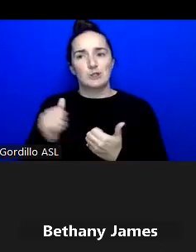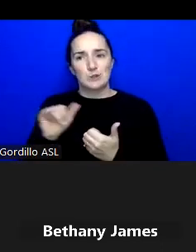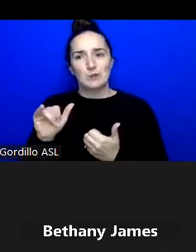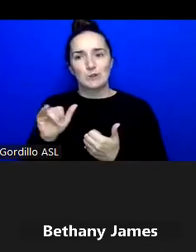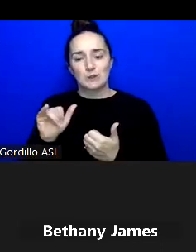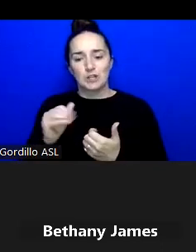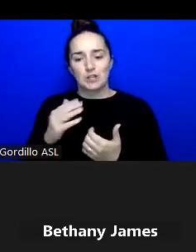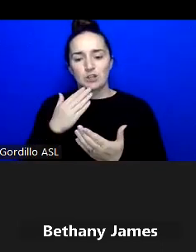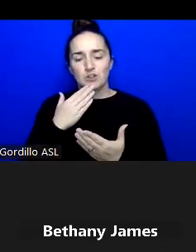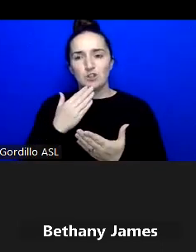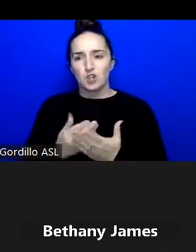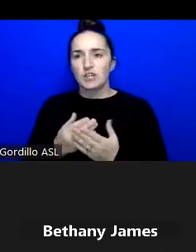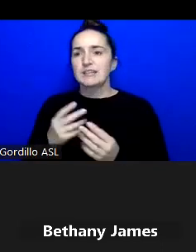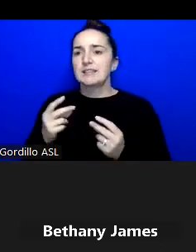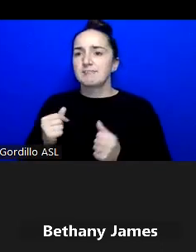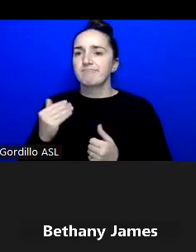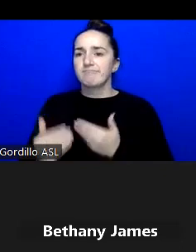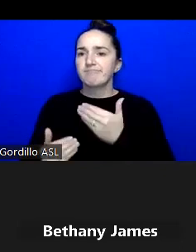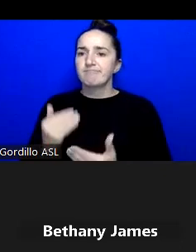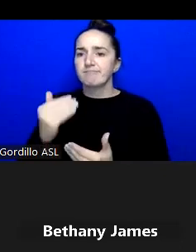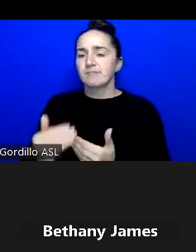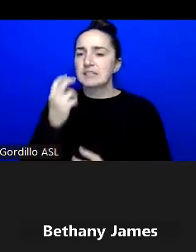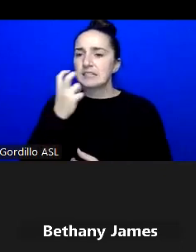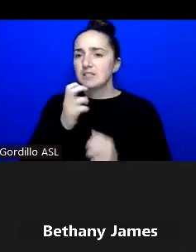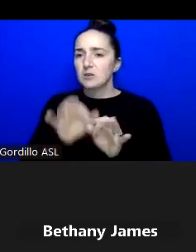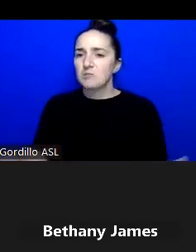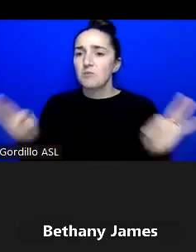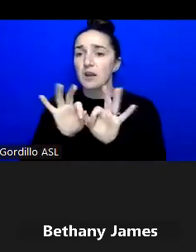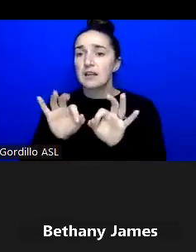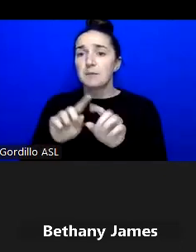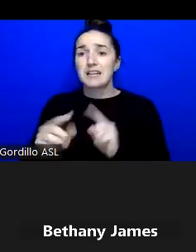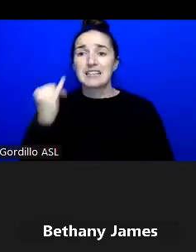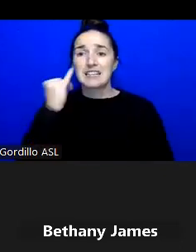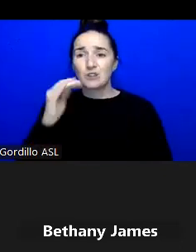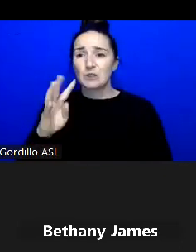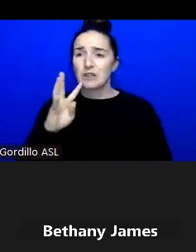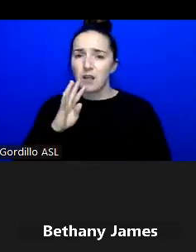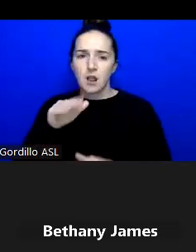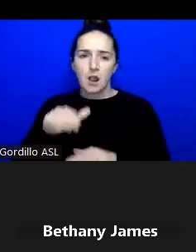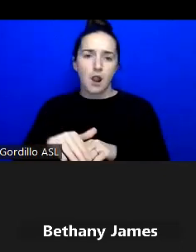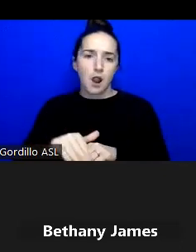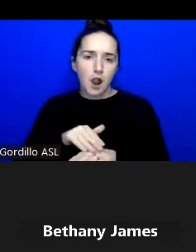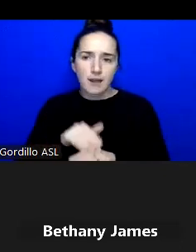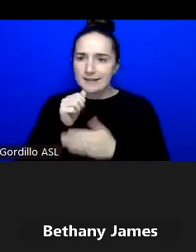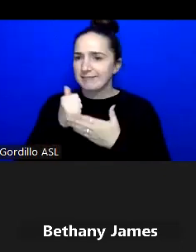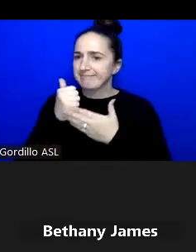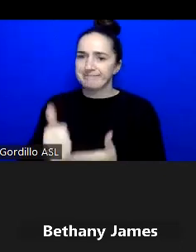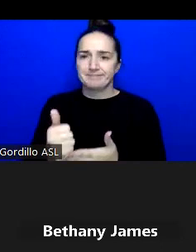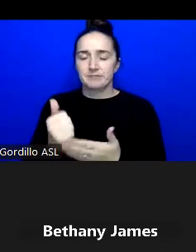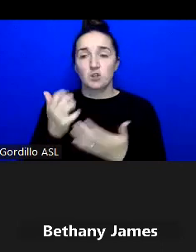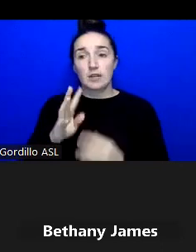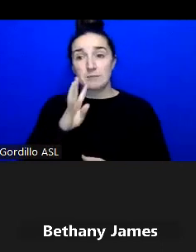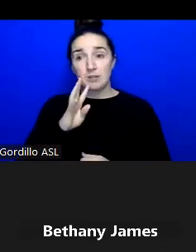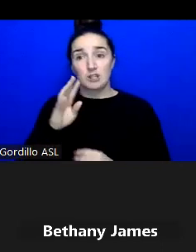speech is important, but speaking excessively slowly is not going to be helpful. You don't want to be super fast and you don't want to be super